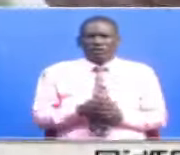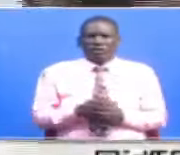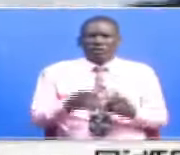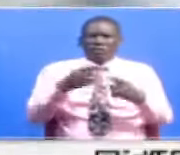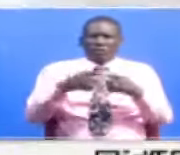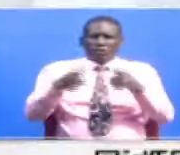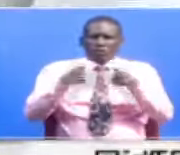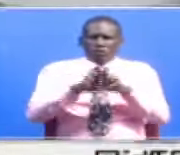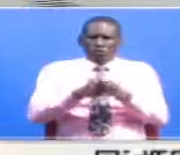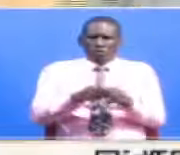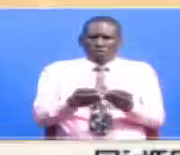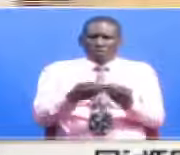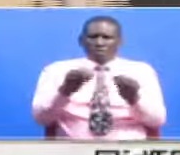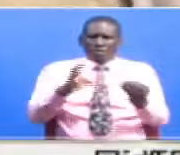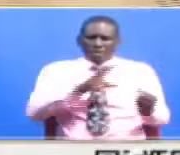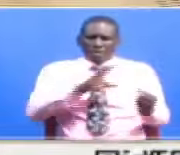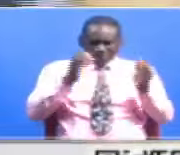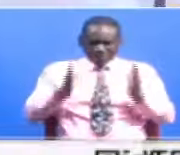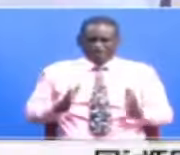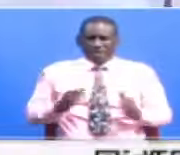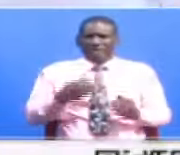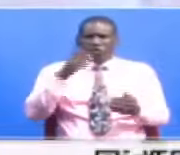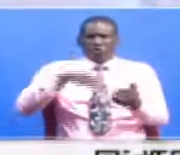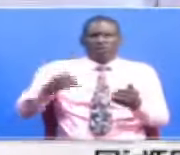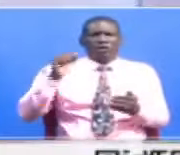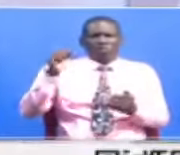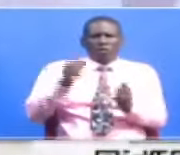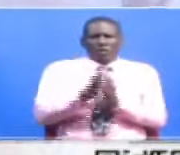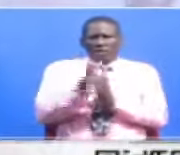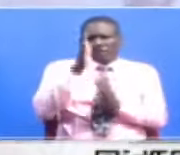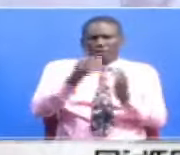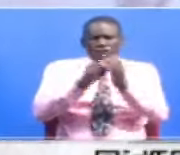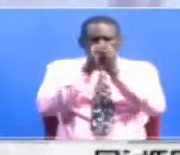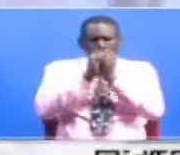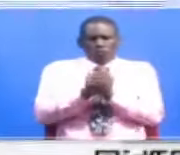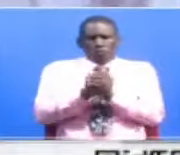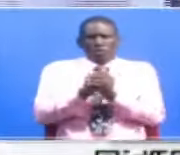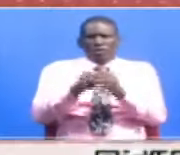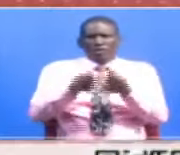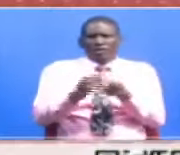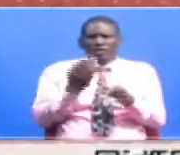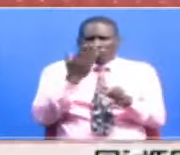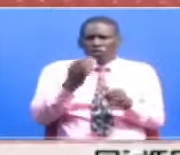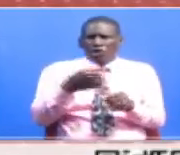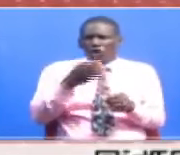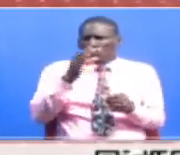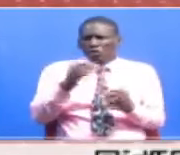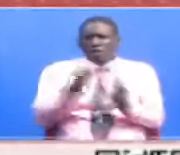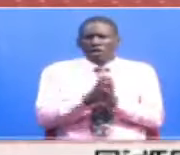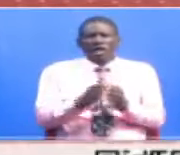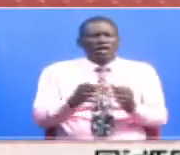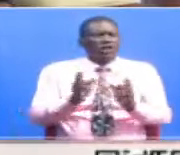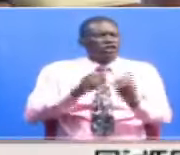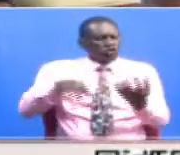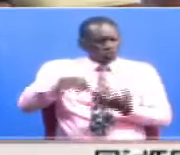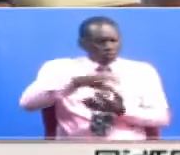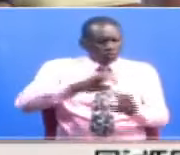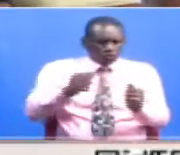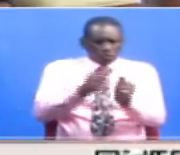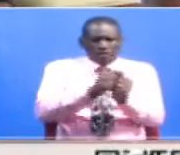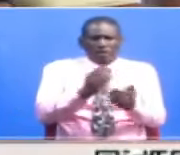However, whereas many Christians contend that politics and Sunday worship are like oil and water and they just don't mix,